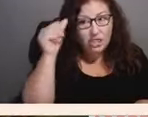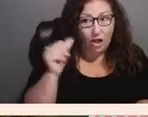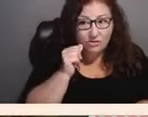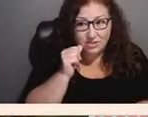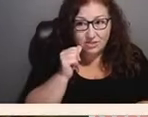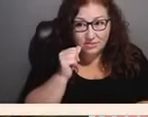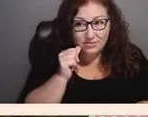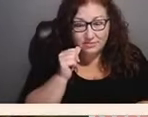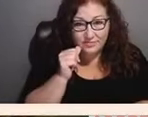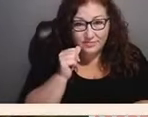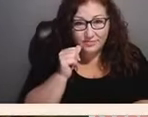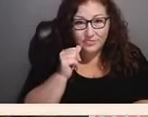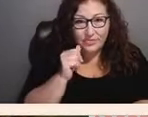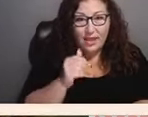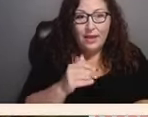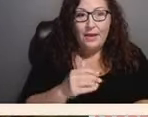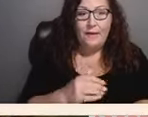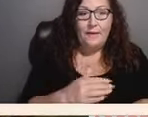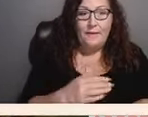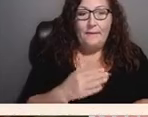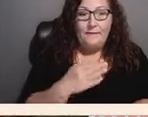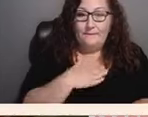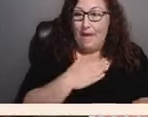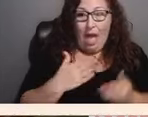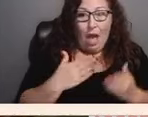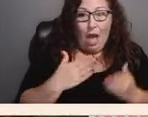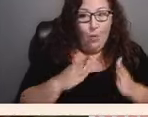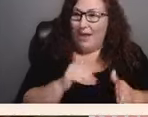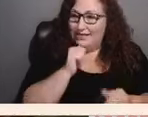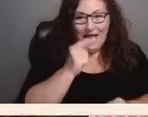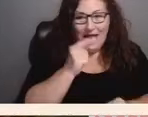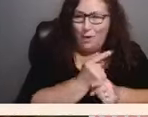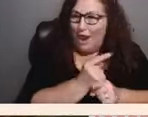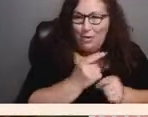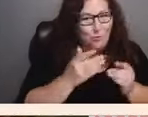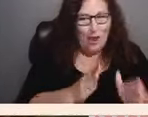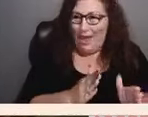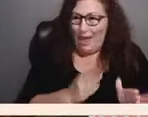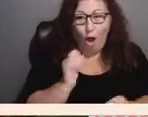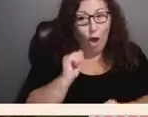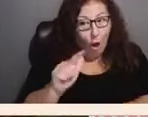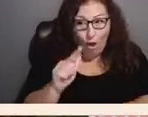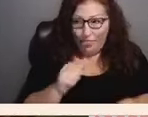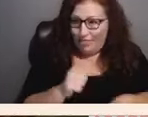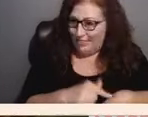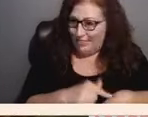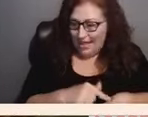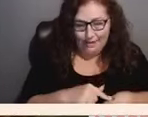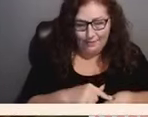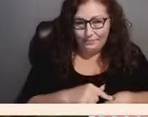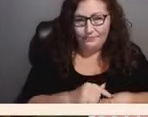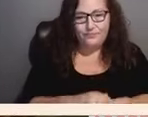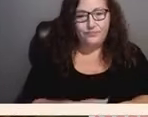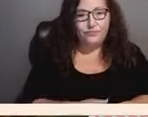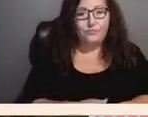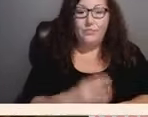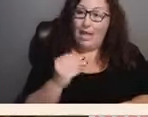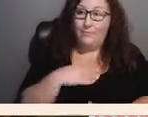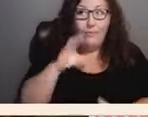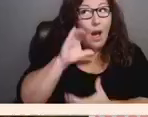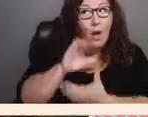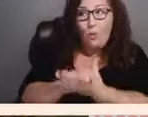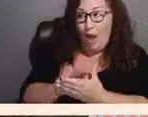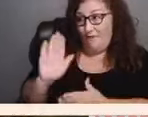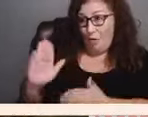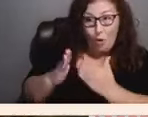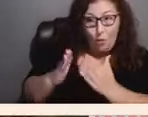My way is not the right way all the time. And my wife's way is always